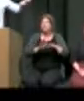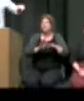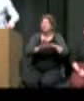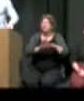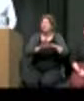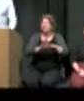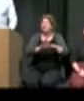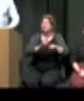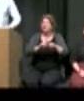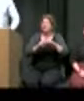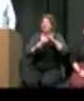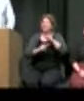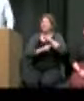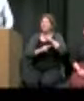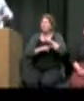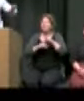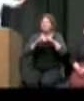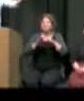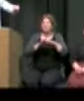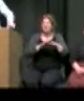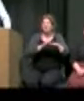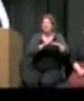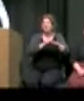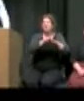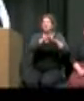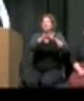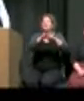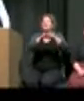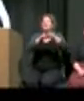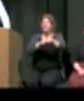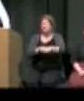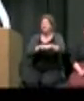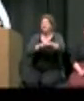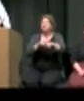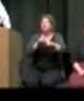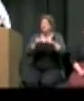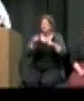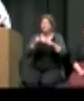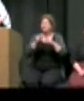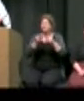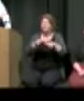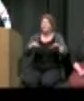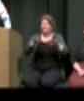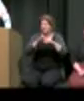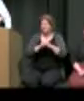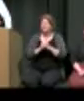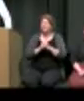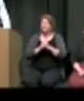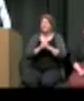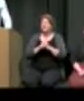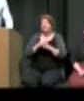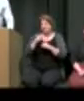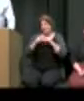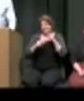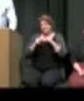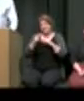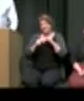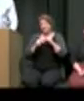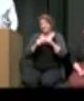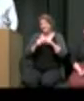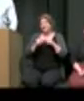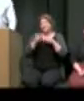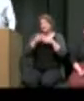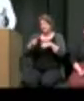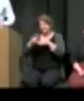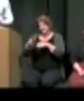counterweight of the bridge itself offset it when it was pushed out into the ravine. So we had to build it in 20-foot sections, again, just because of